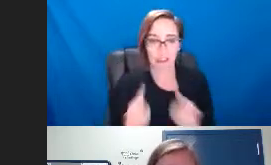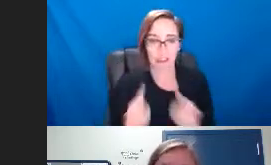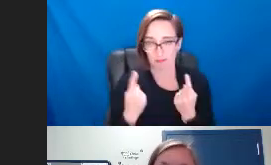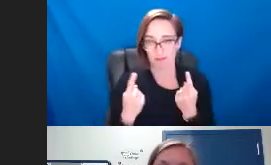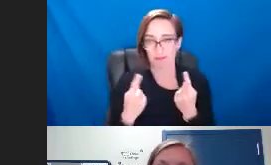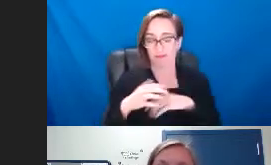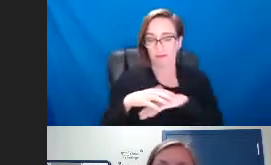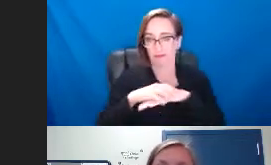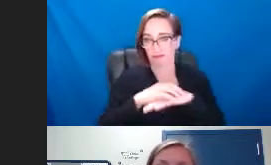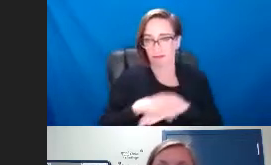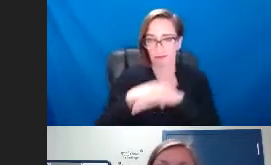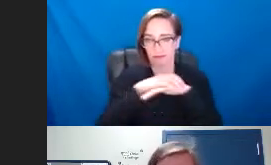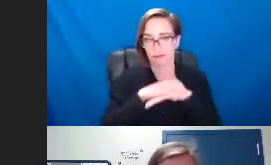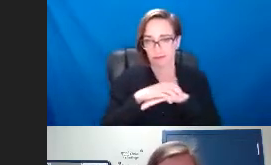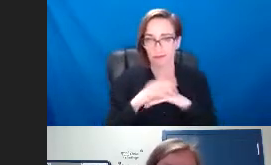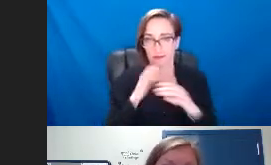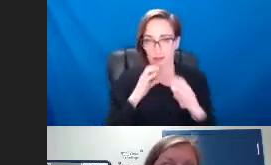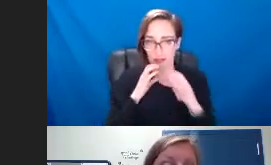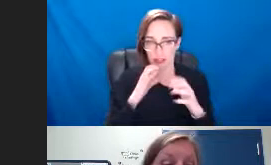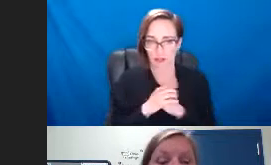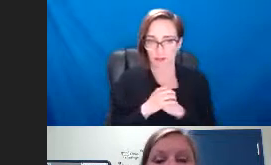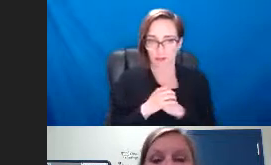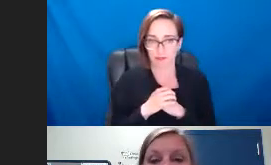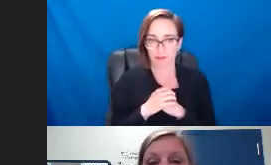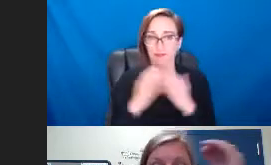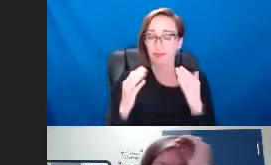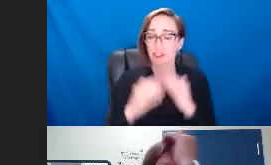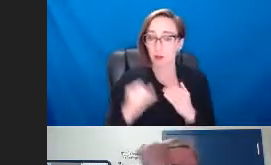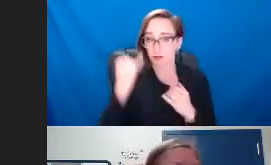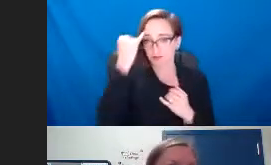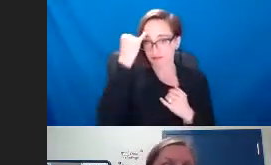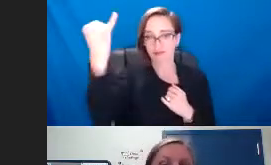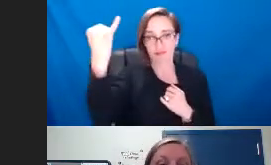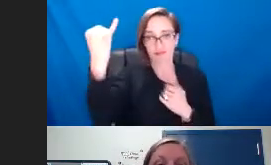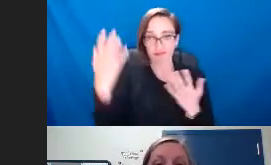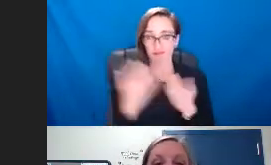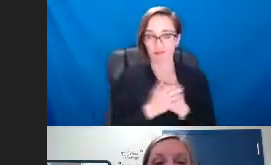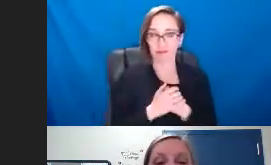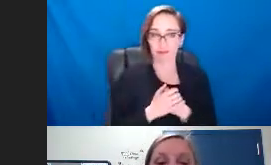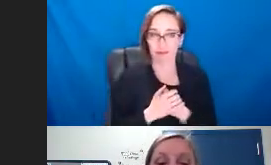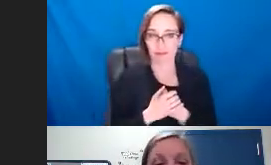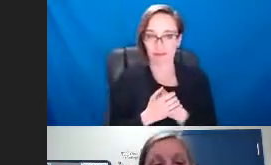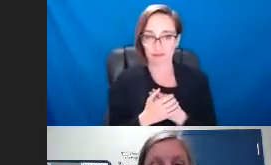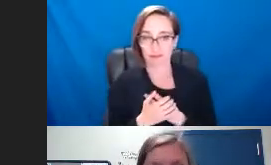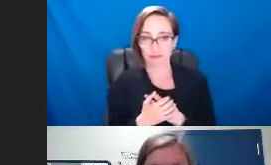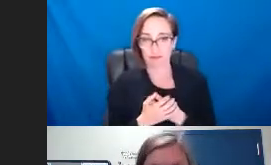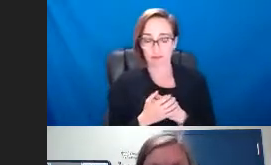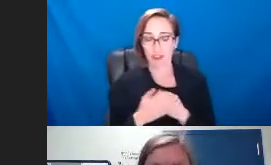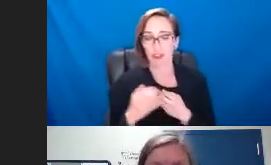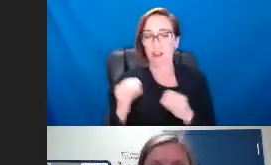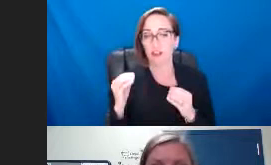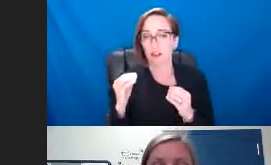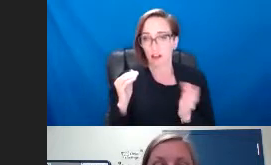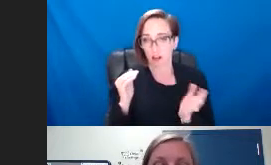frustration. The solution that we came up with, and just so you're aware, more often than